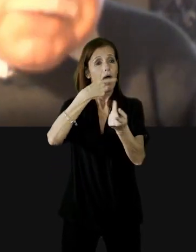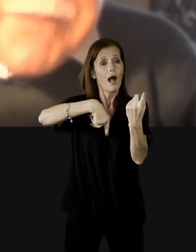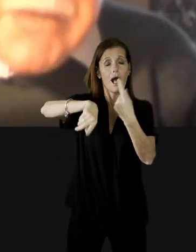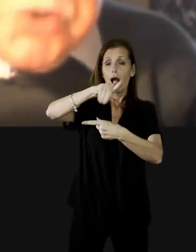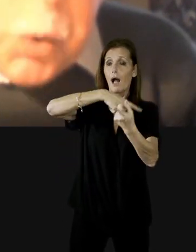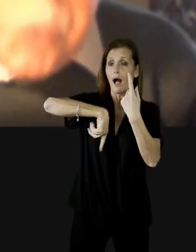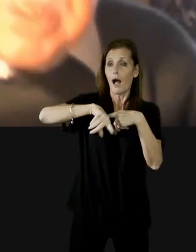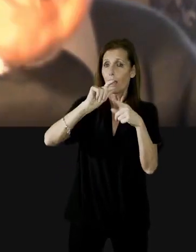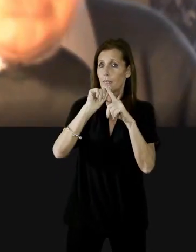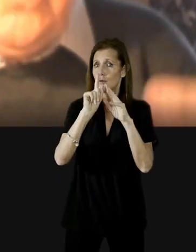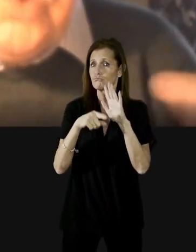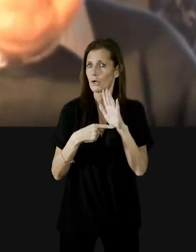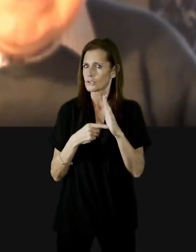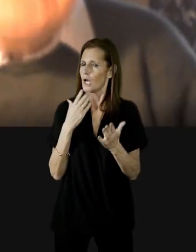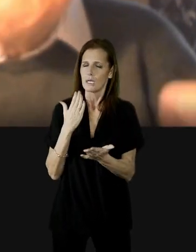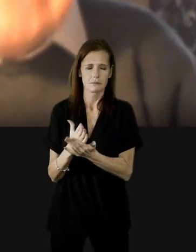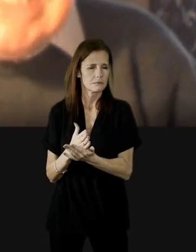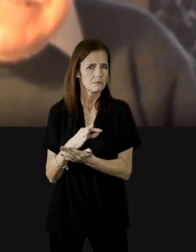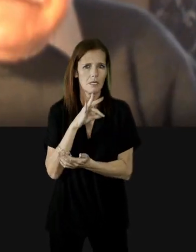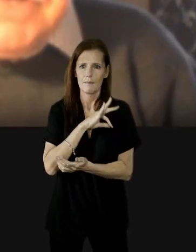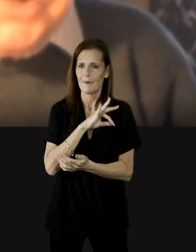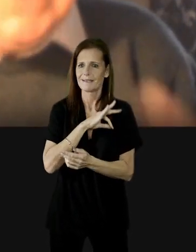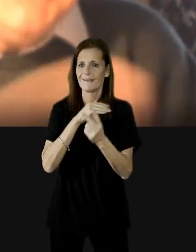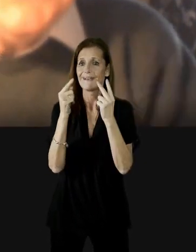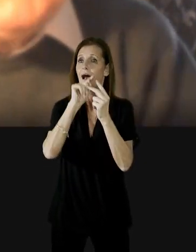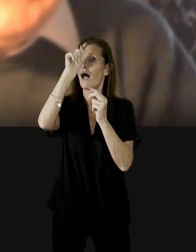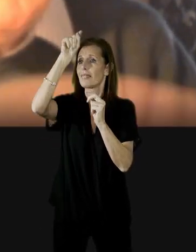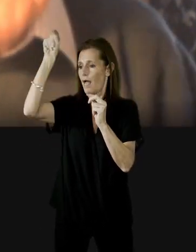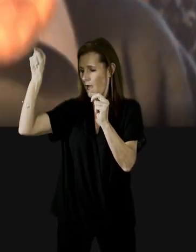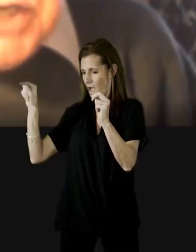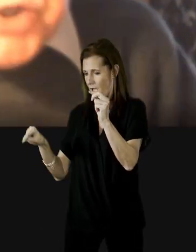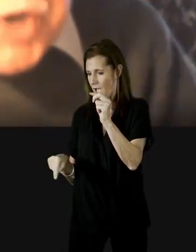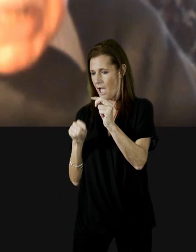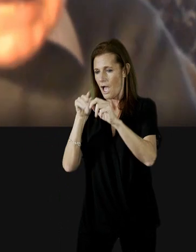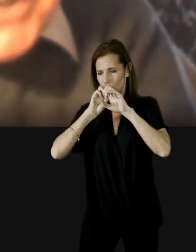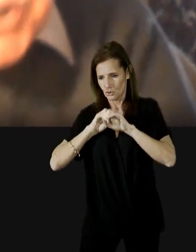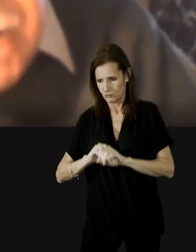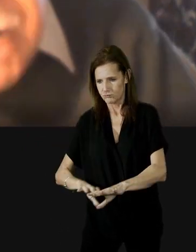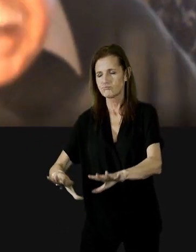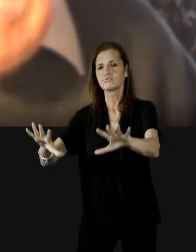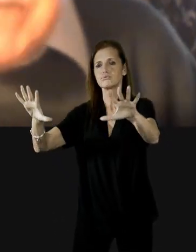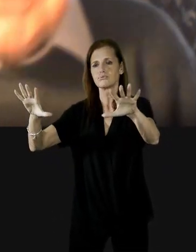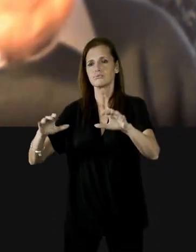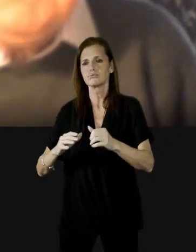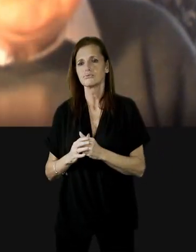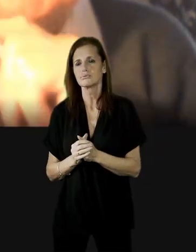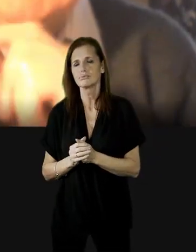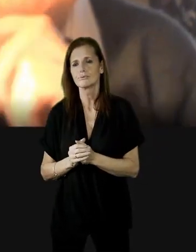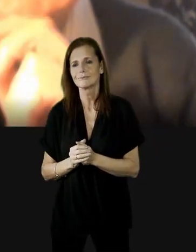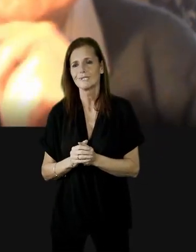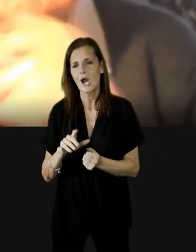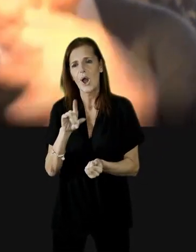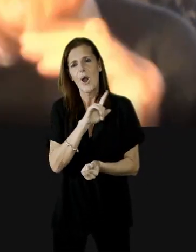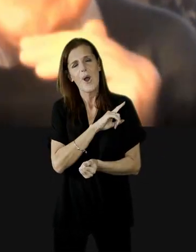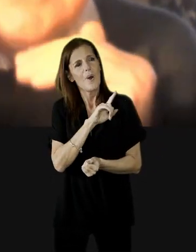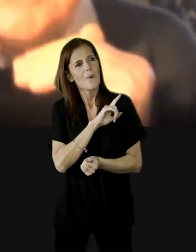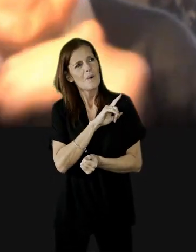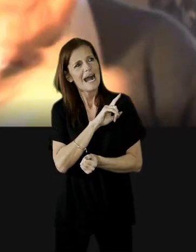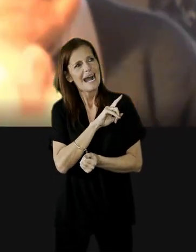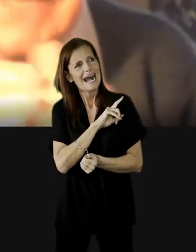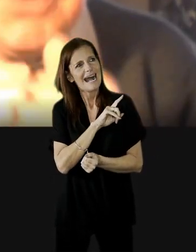projects of that sort would be really beneficial in other areas of the country to spread that message, because